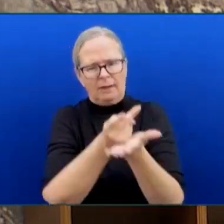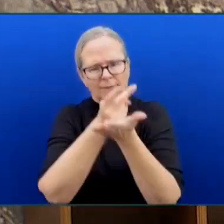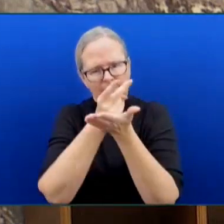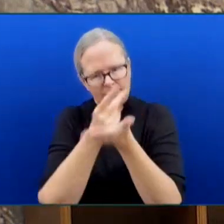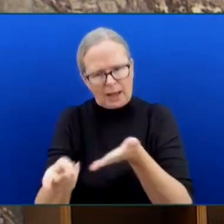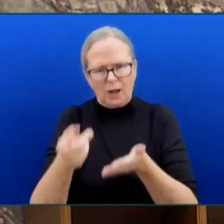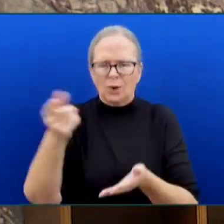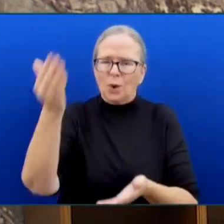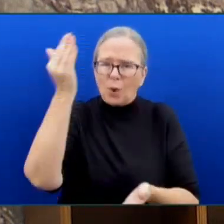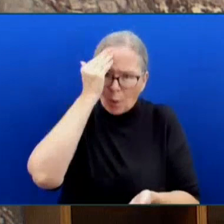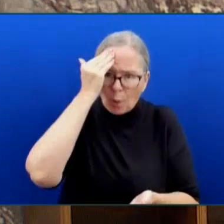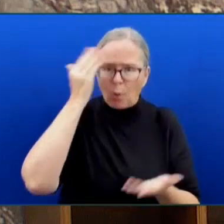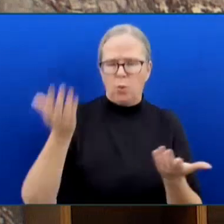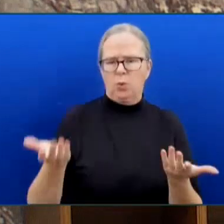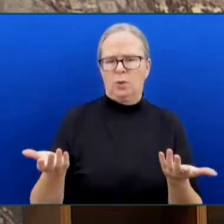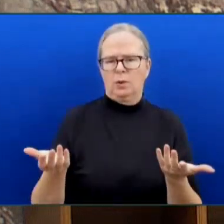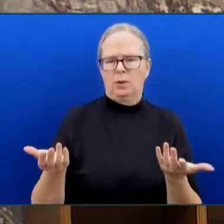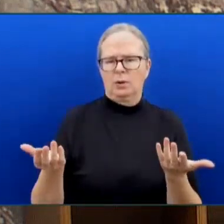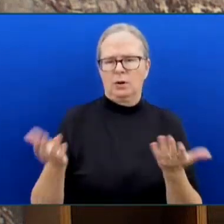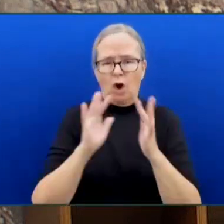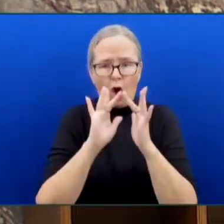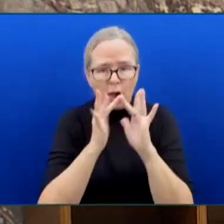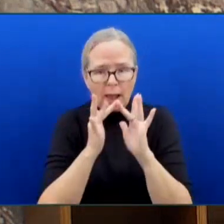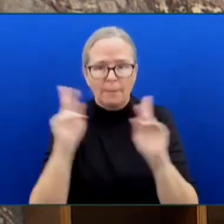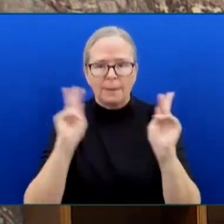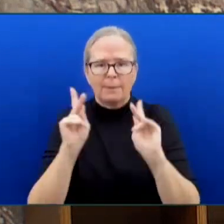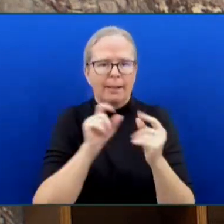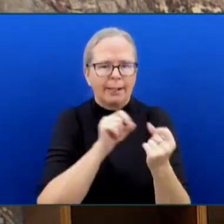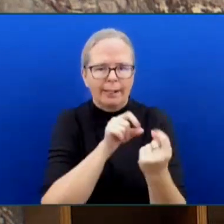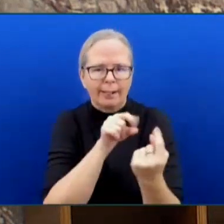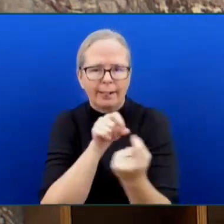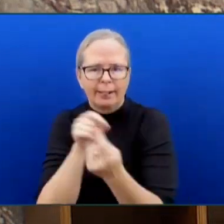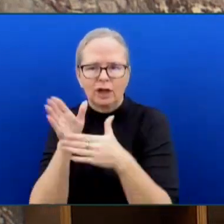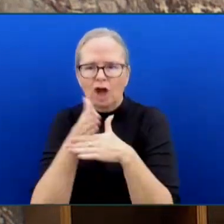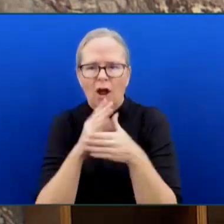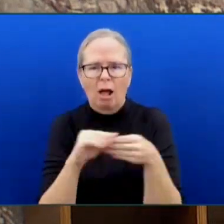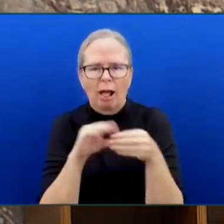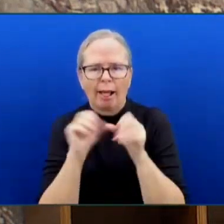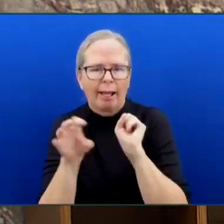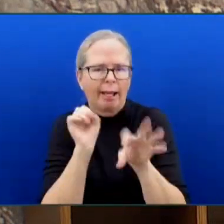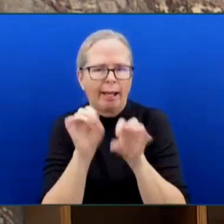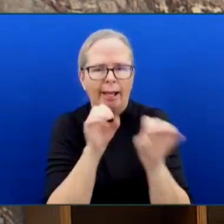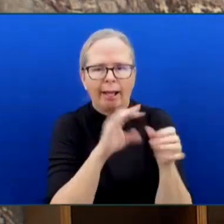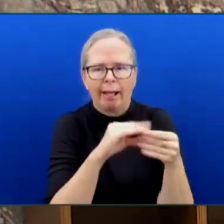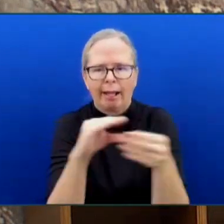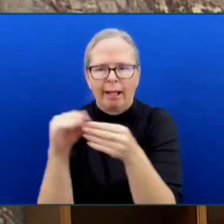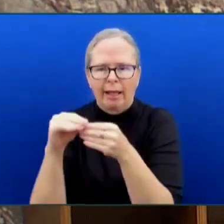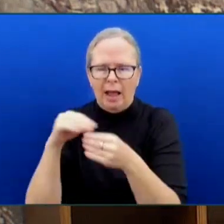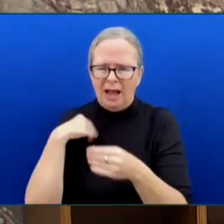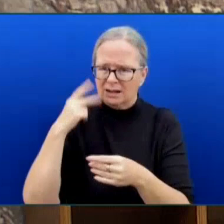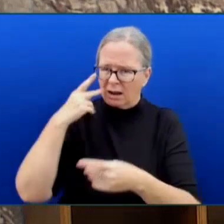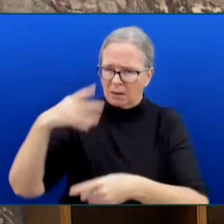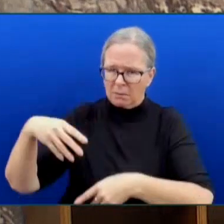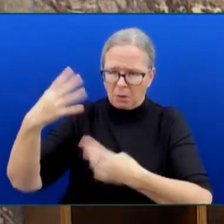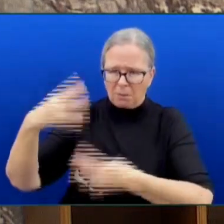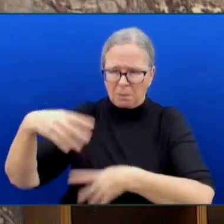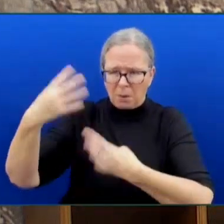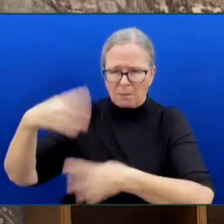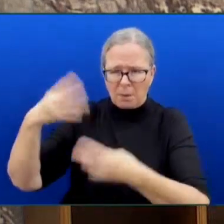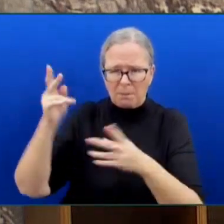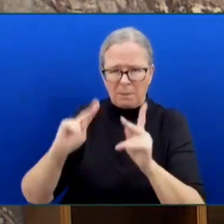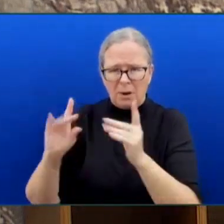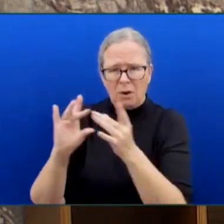are the front lines of the NDP's taxpayer-funded drug crisis, offering children and teenagers easy access to these highly